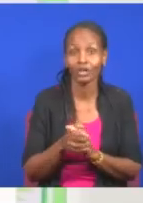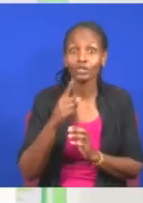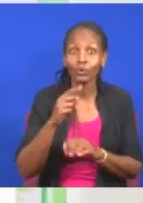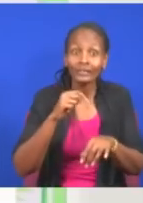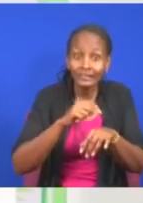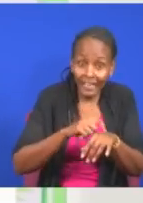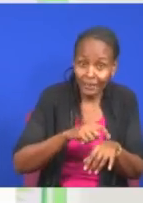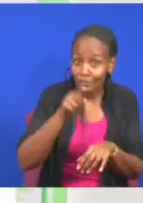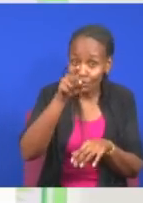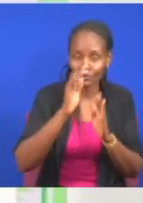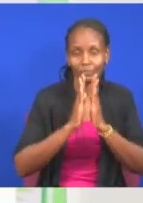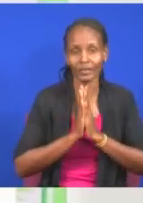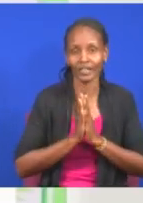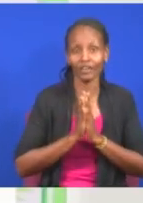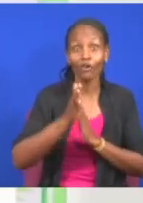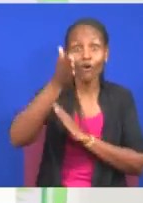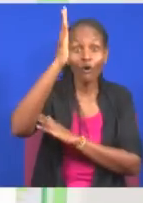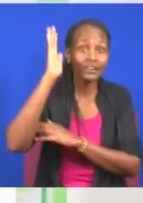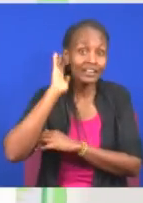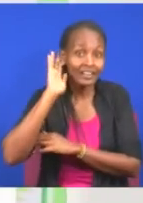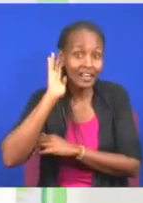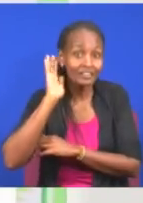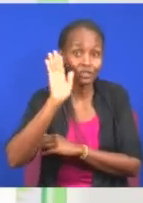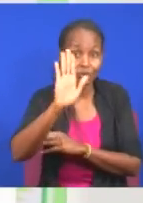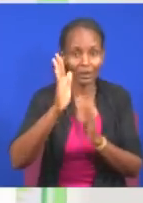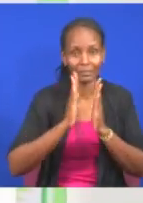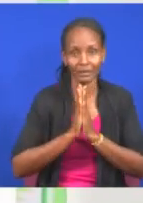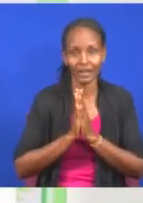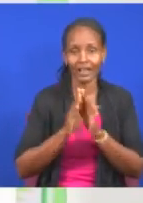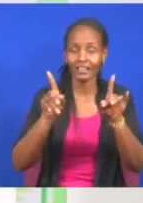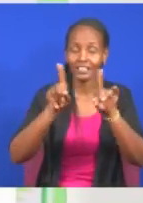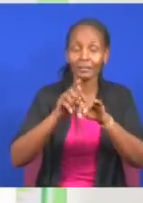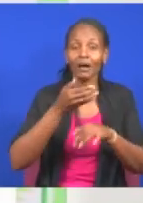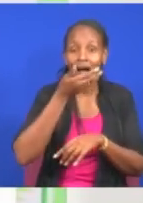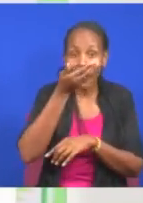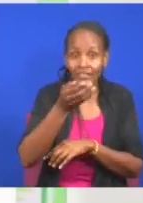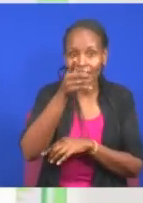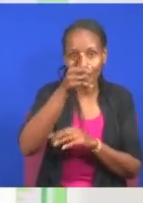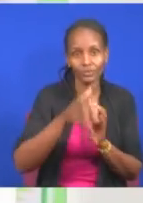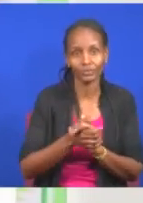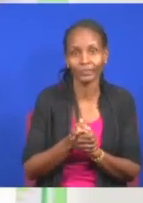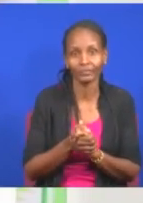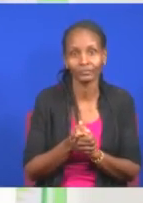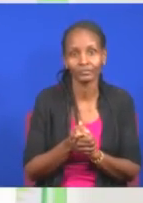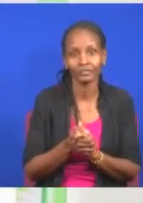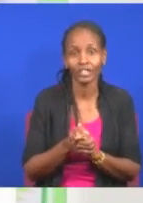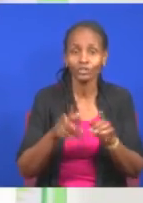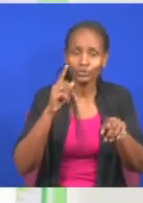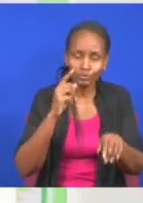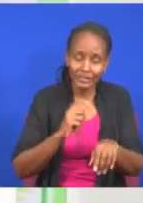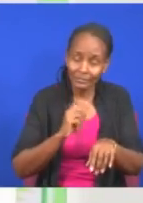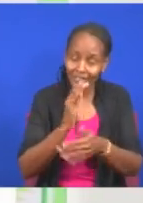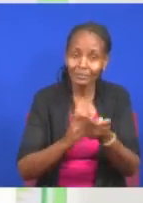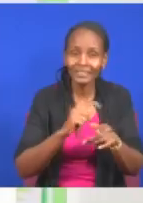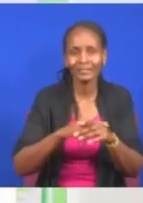pray, God hears our prayers and He answers us, even if it takes long. But